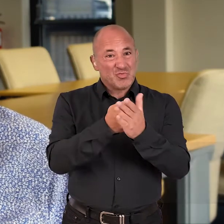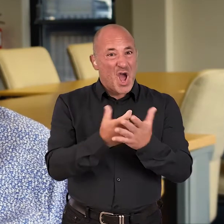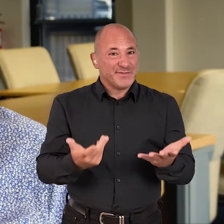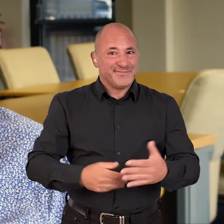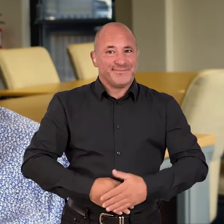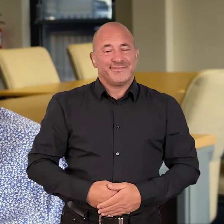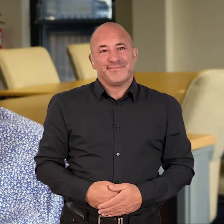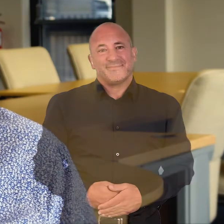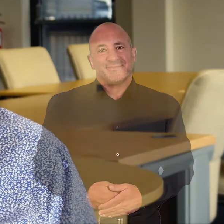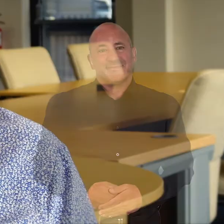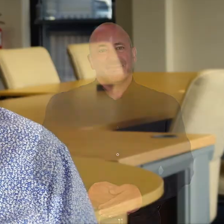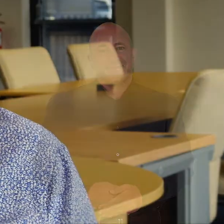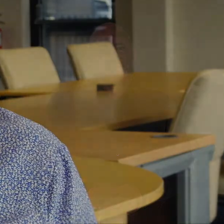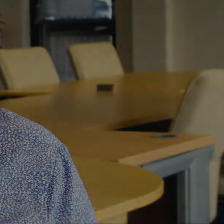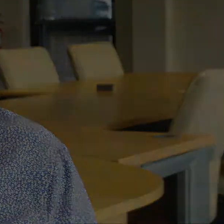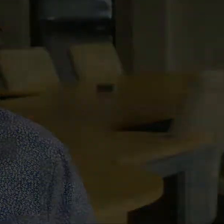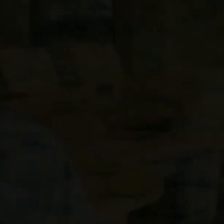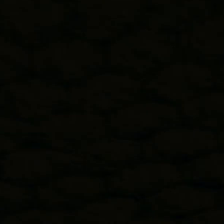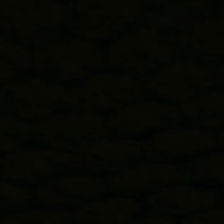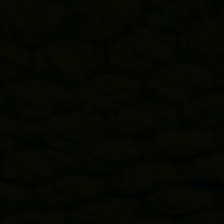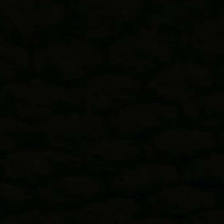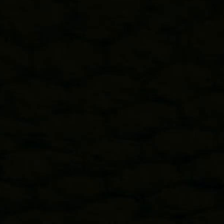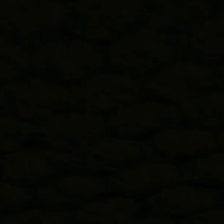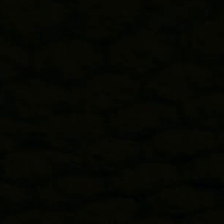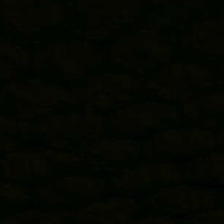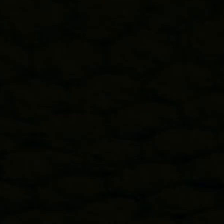meant we've had to pay additional charges.